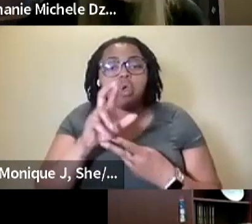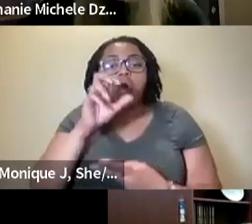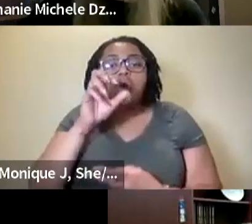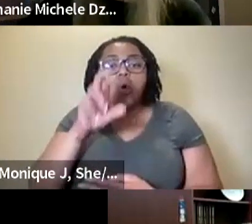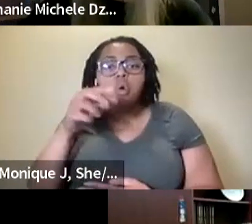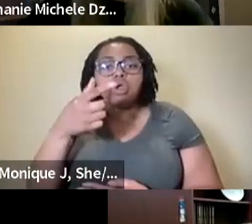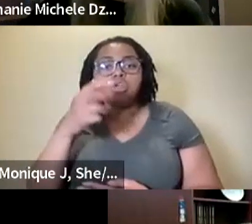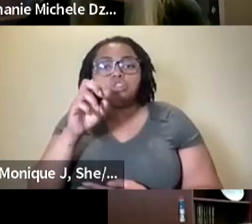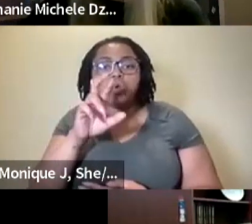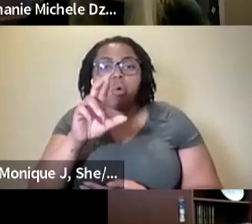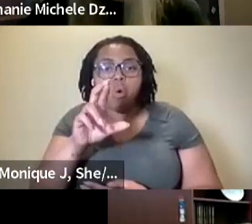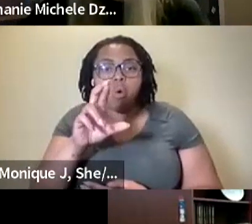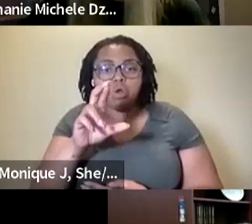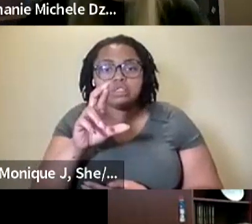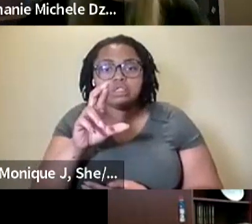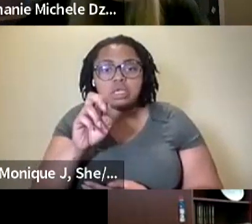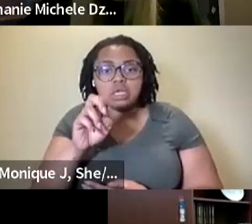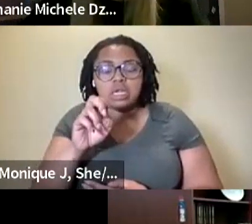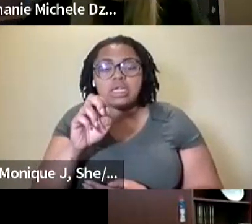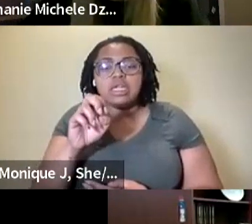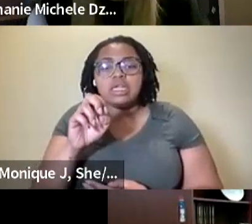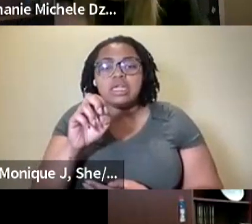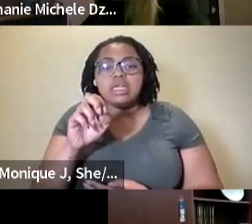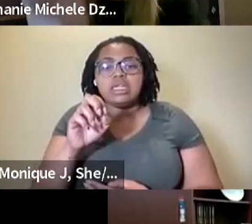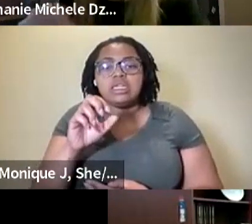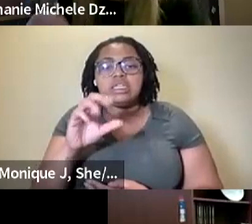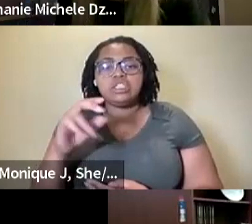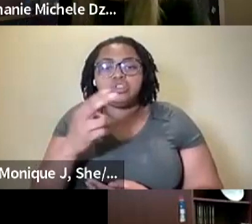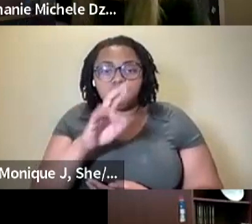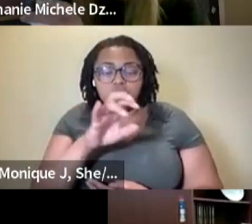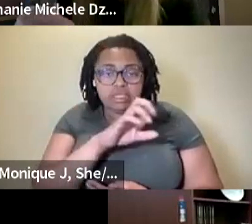Please place your votes now, and I should have 13 of them.